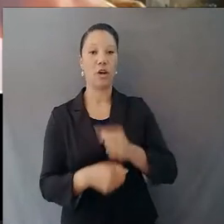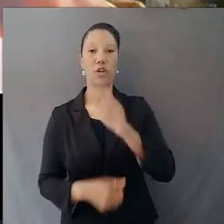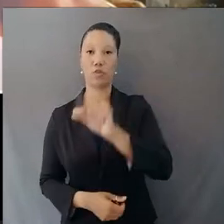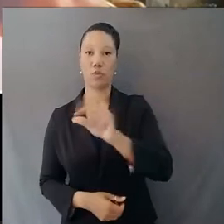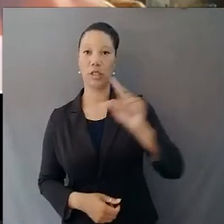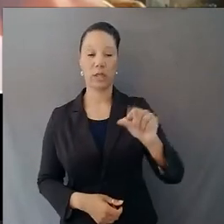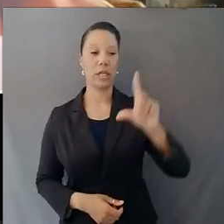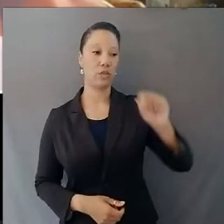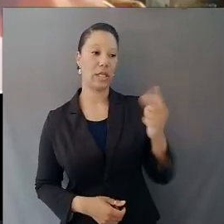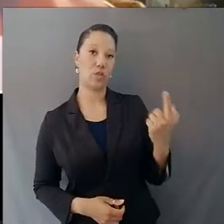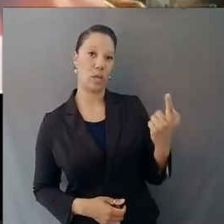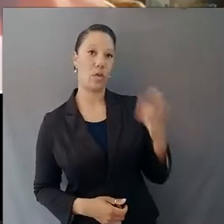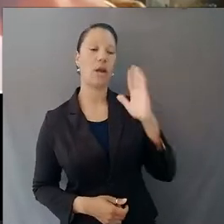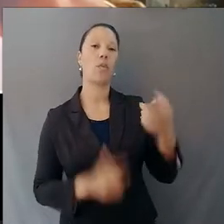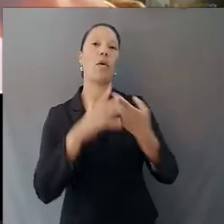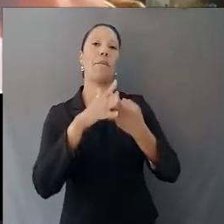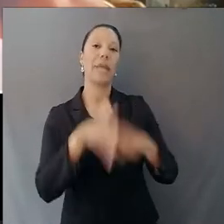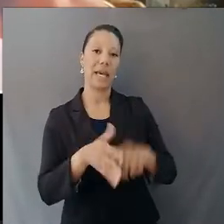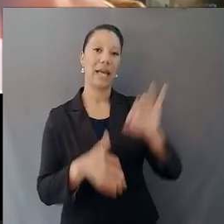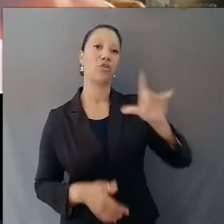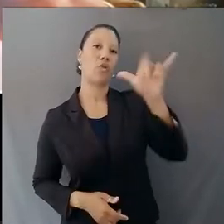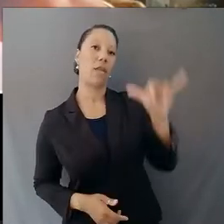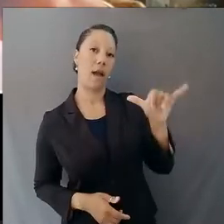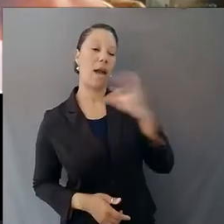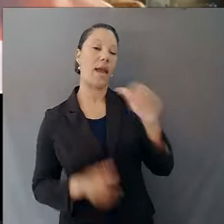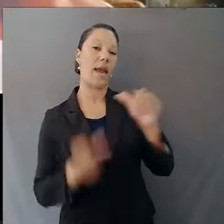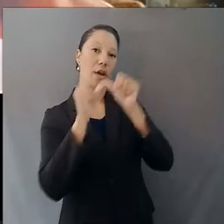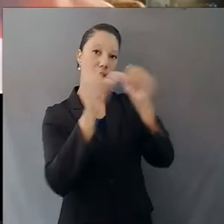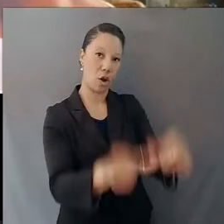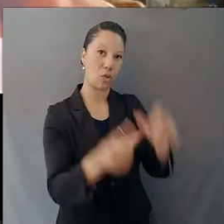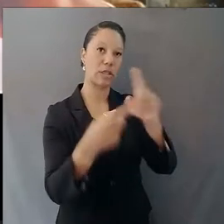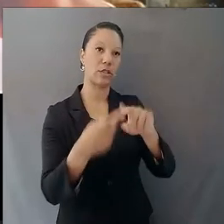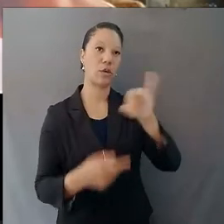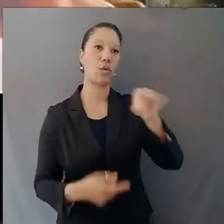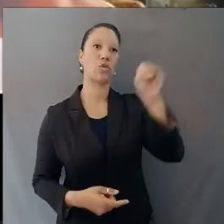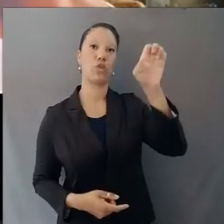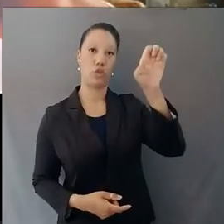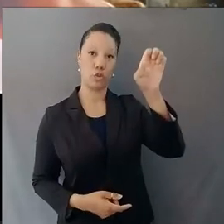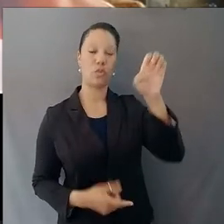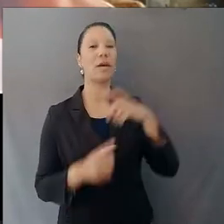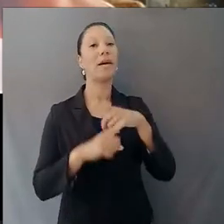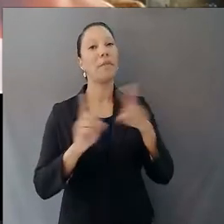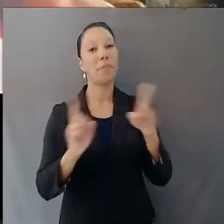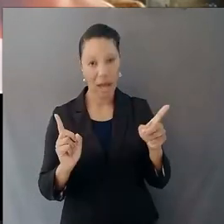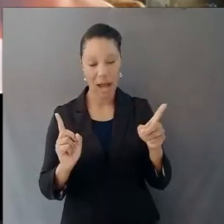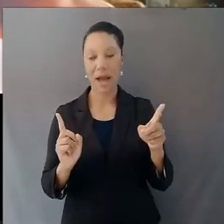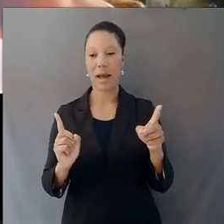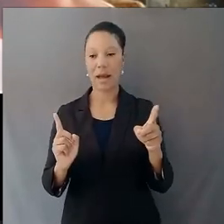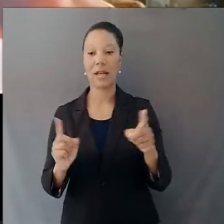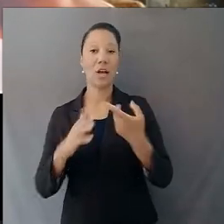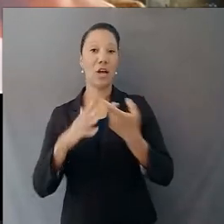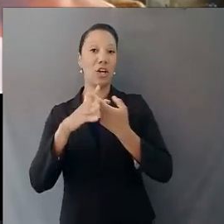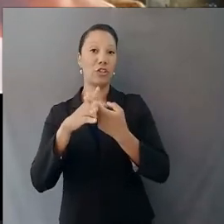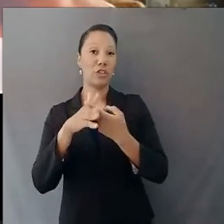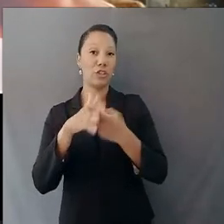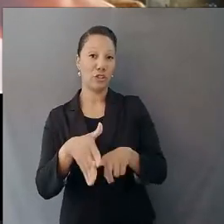school year begins in July and goes until June. However, the start date